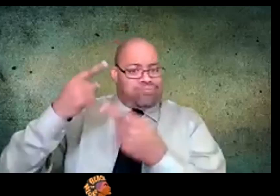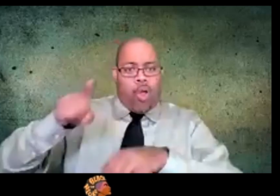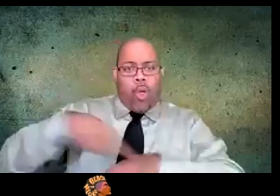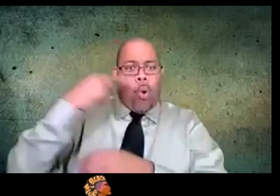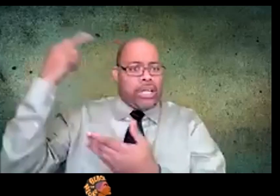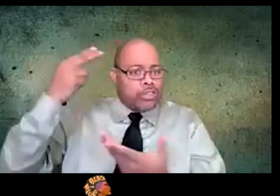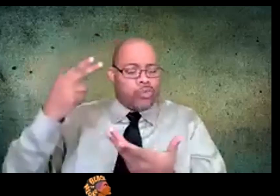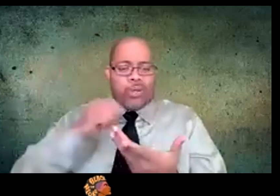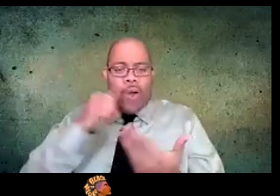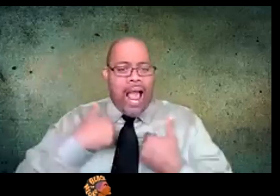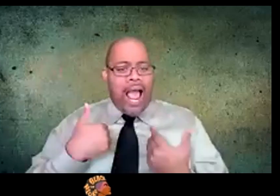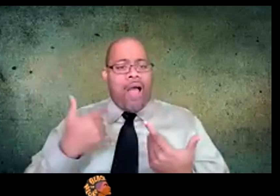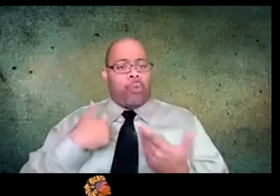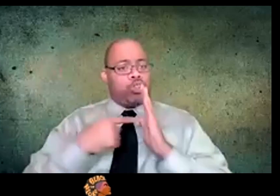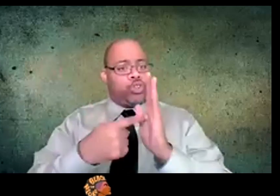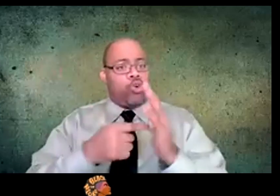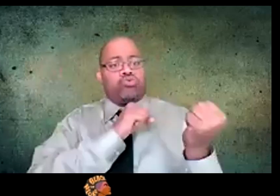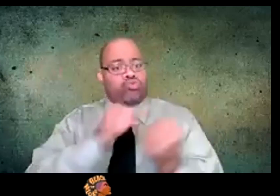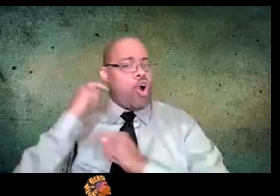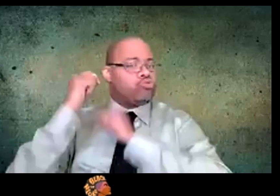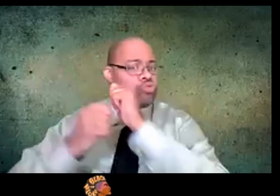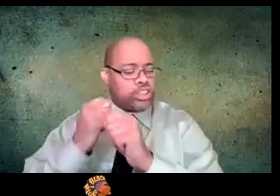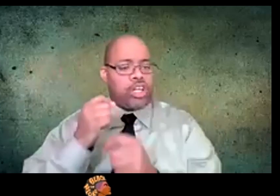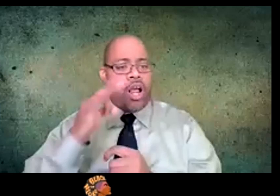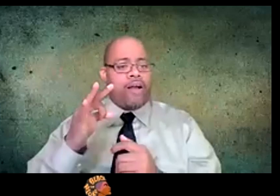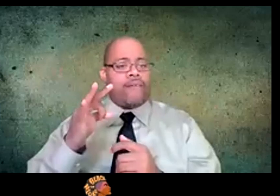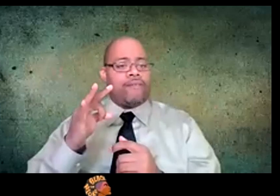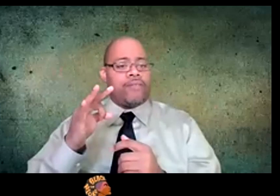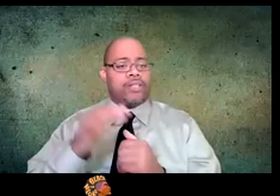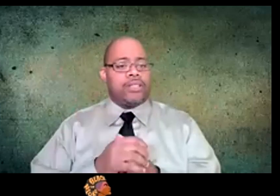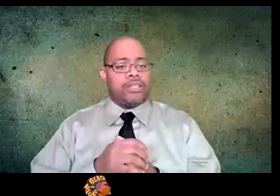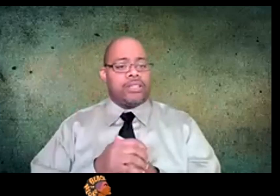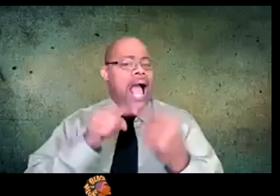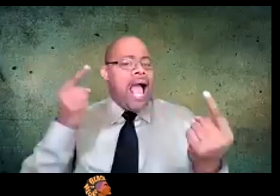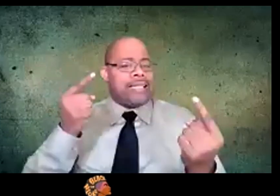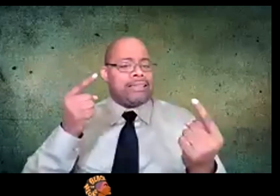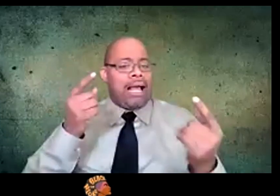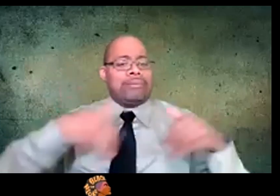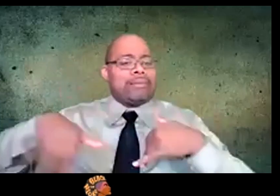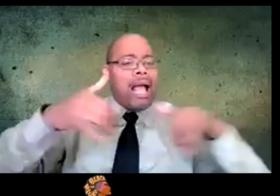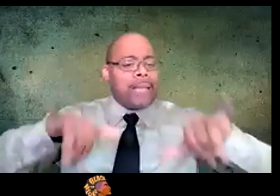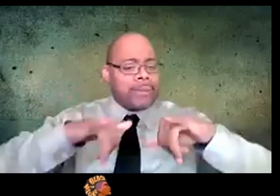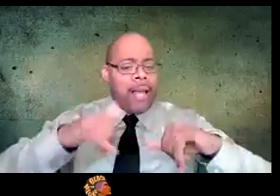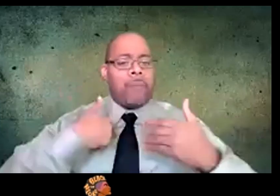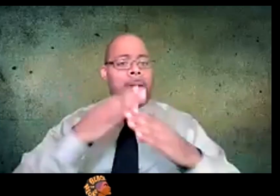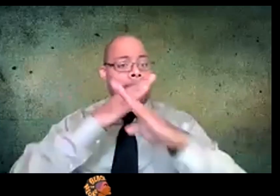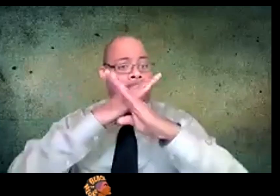long time, we have demonstrated a strong tradition of being anti-status quo, kicking down